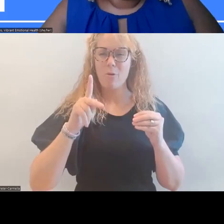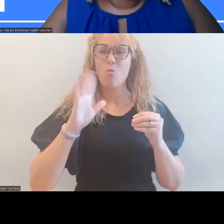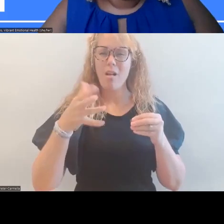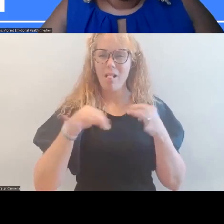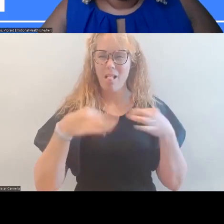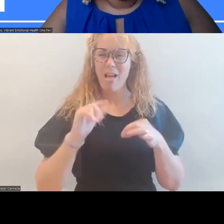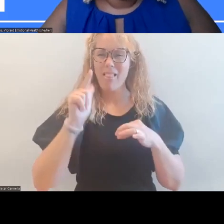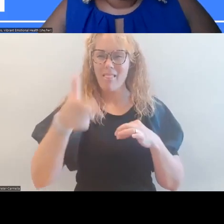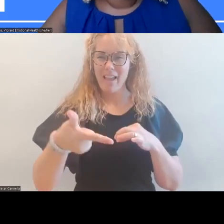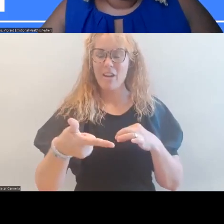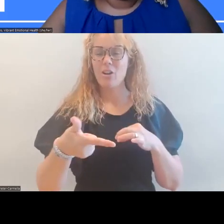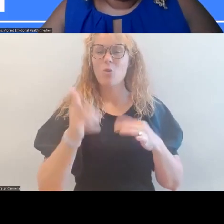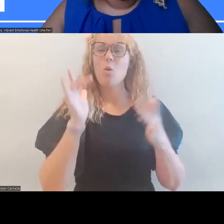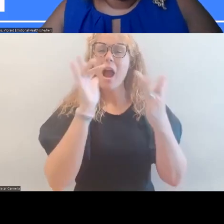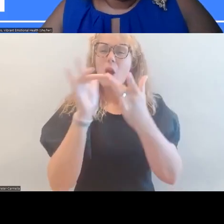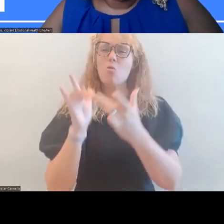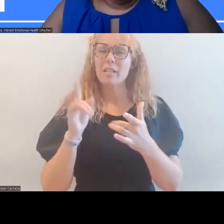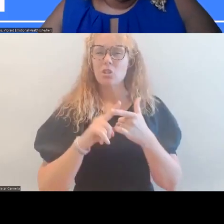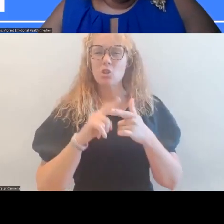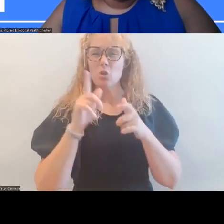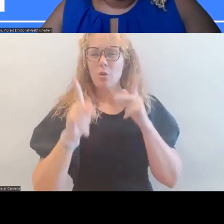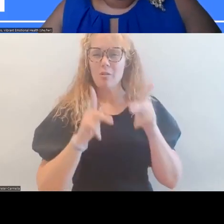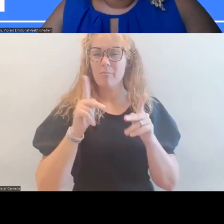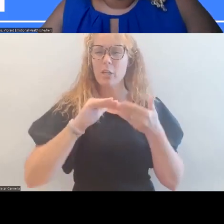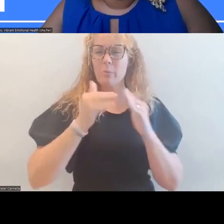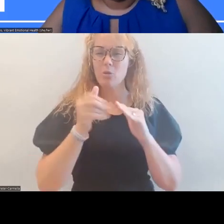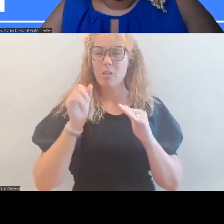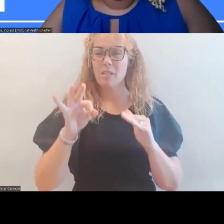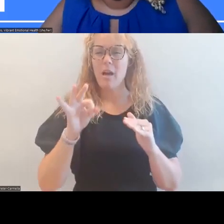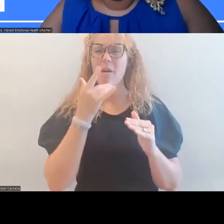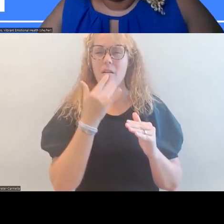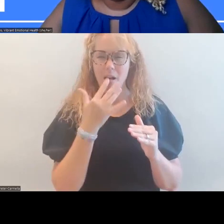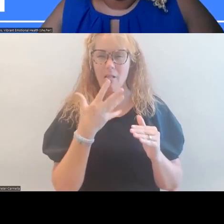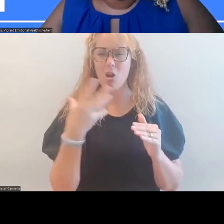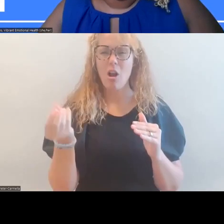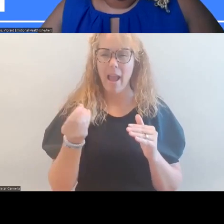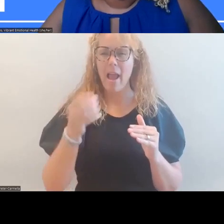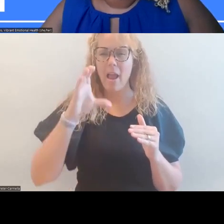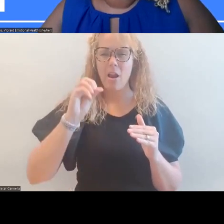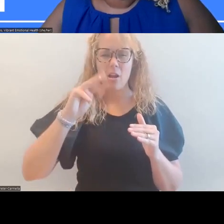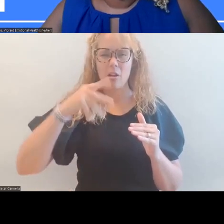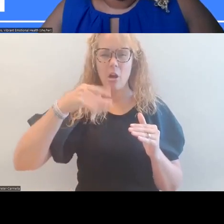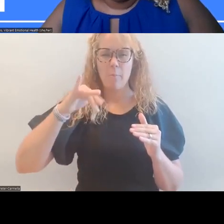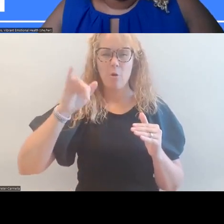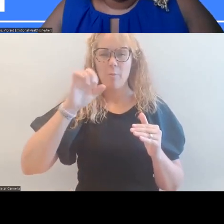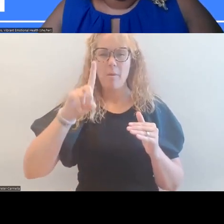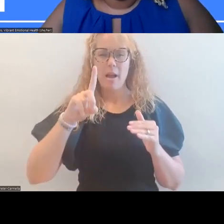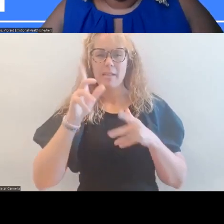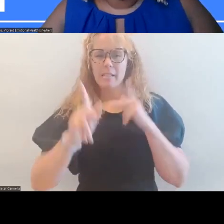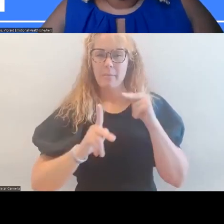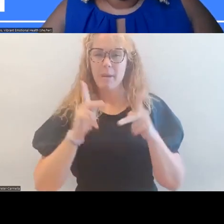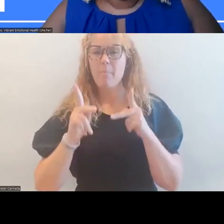Outreach to communities of color and marginalized people. We have Katie Storr from Mississippi Department of